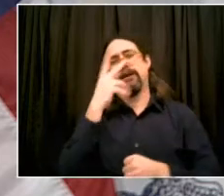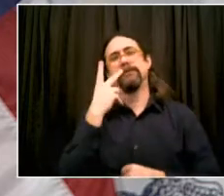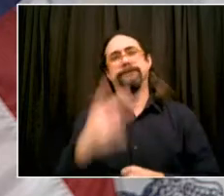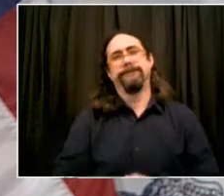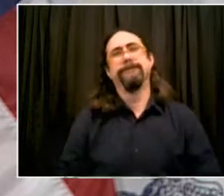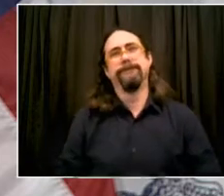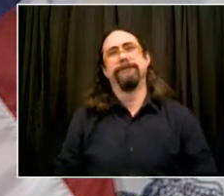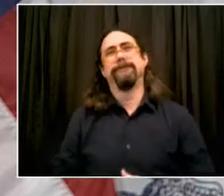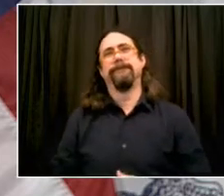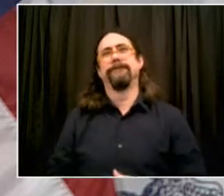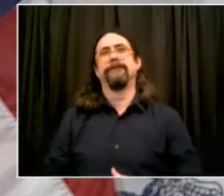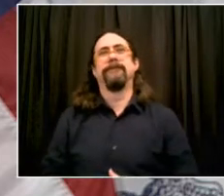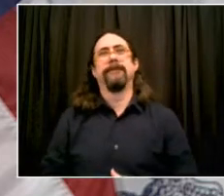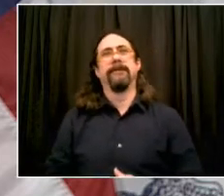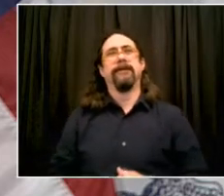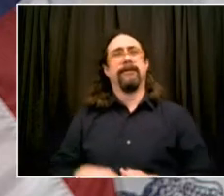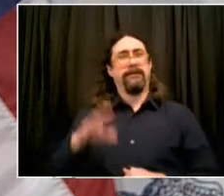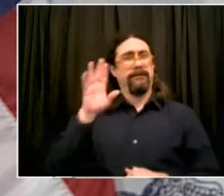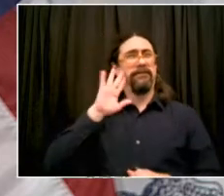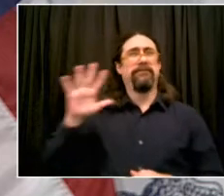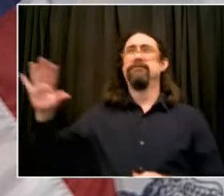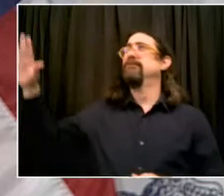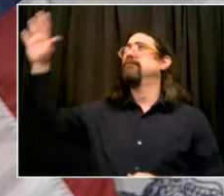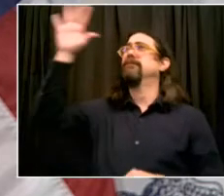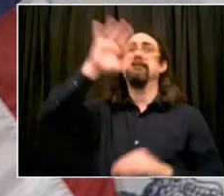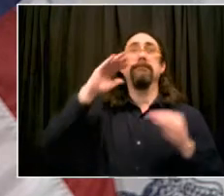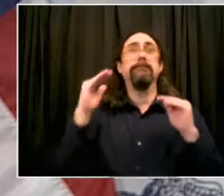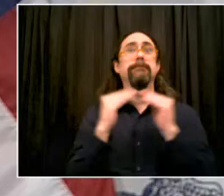again in 2021. Thank you, everybody.